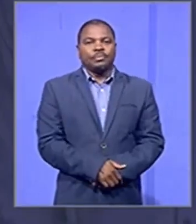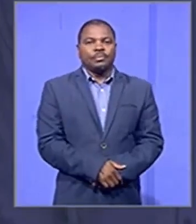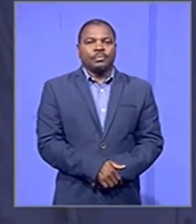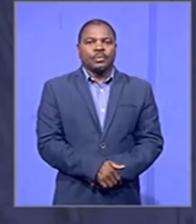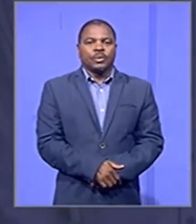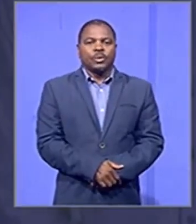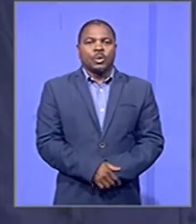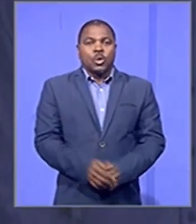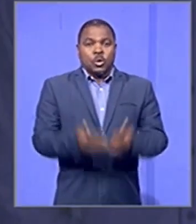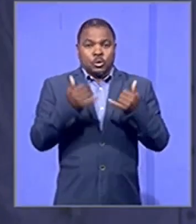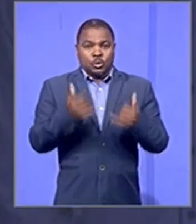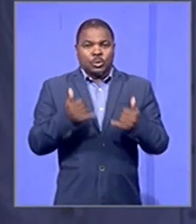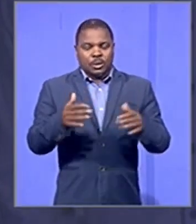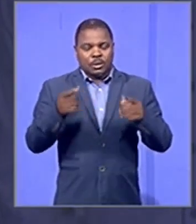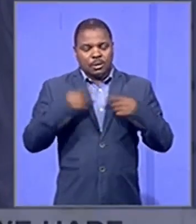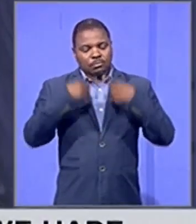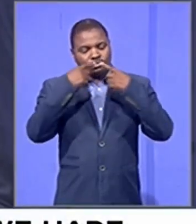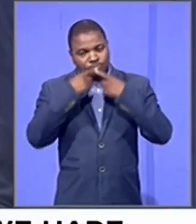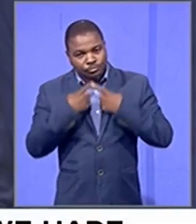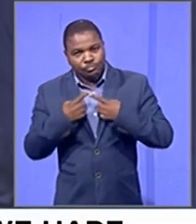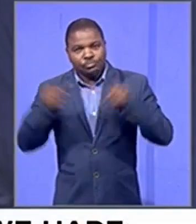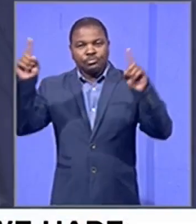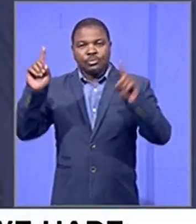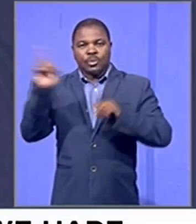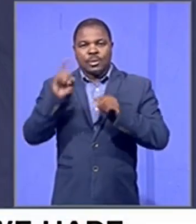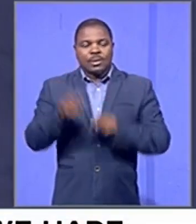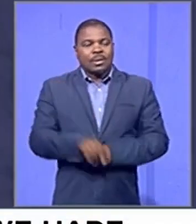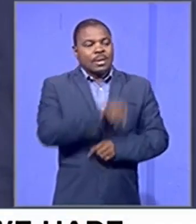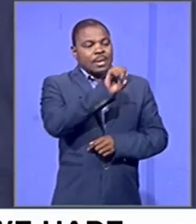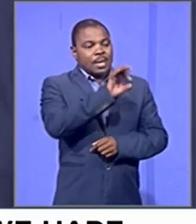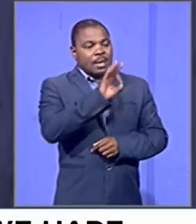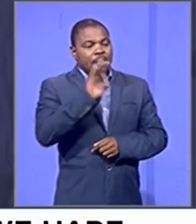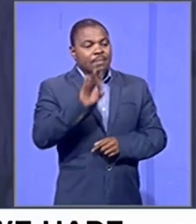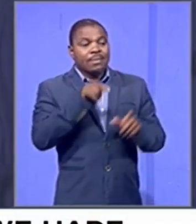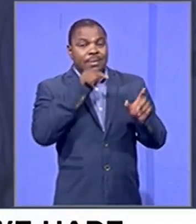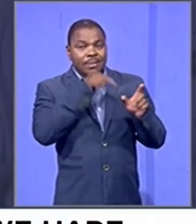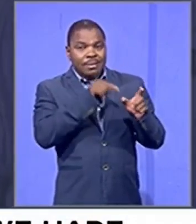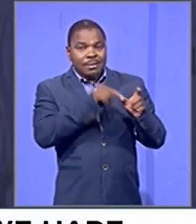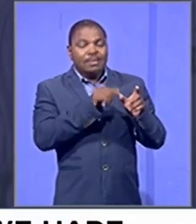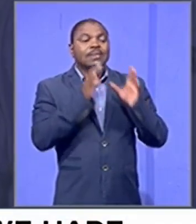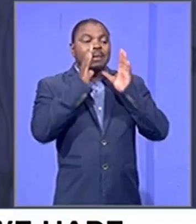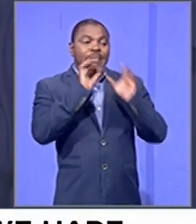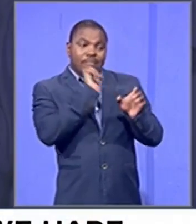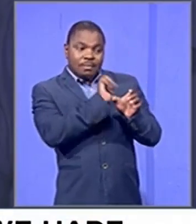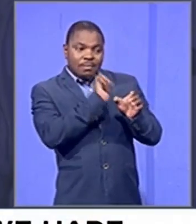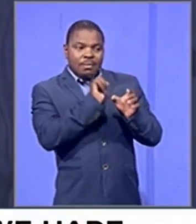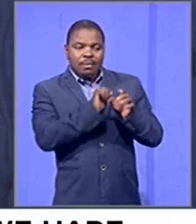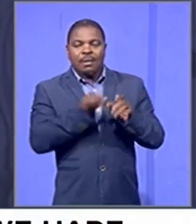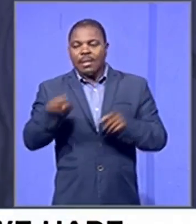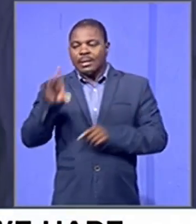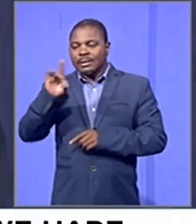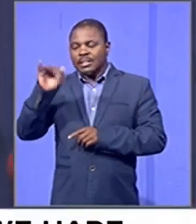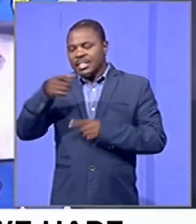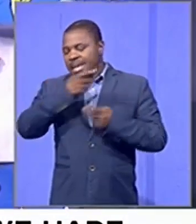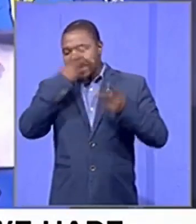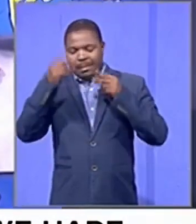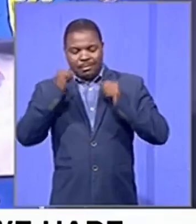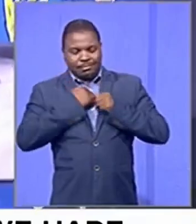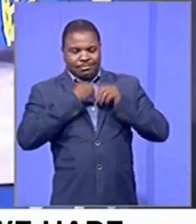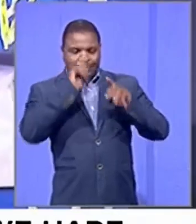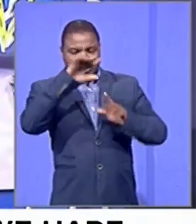Today, I publicly declare Julius Malema's EFF to be political enemy number one of the Democratic Alliance.